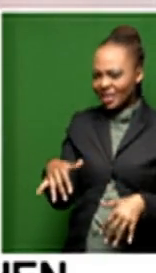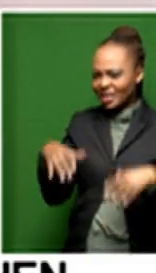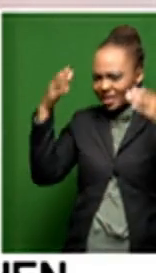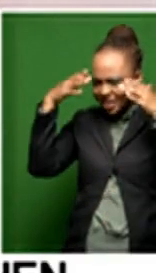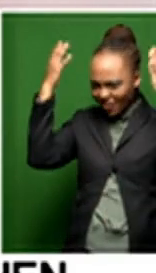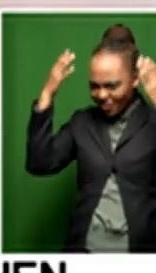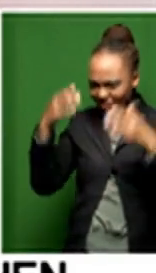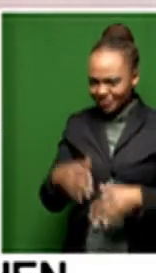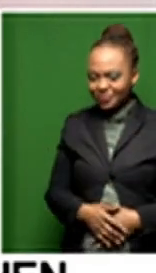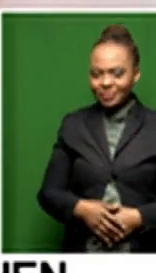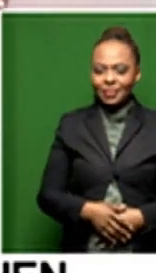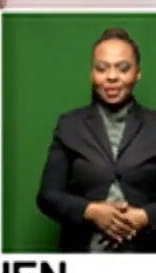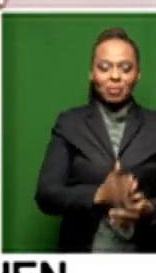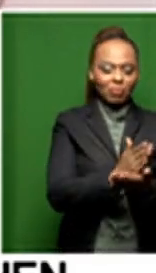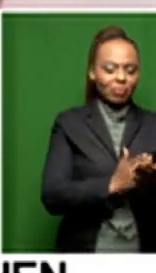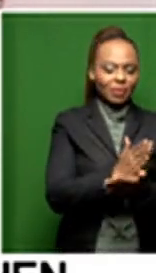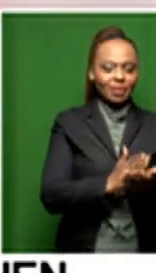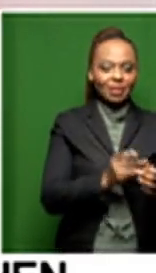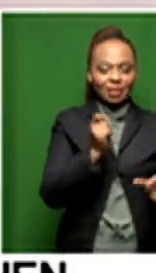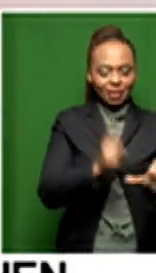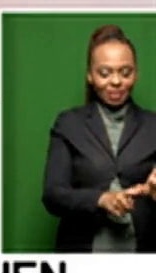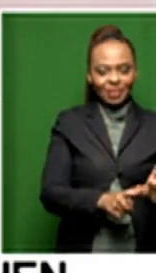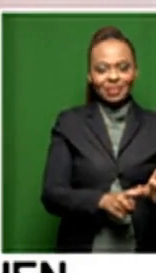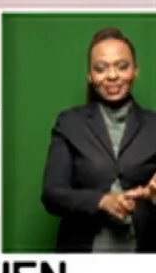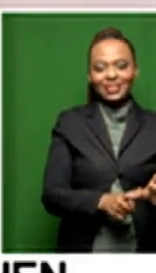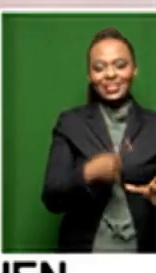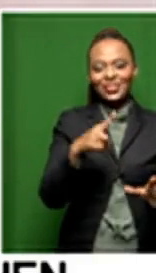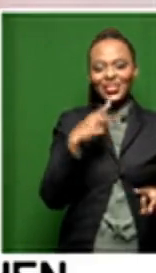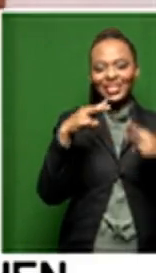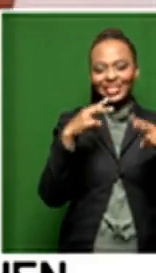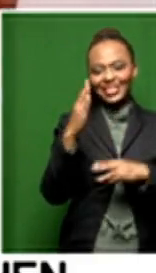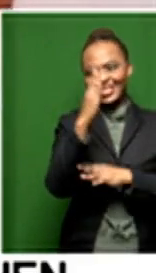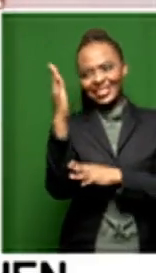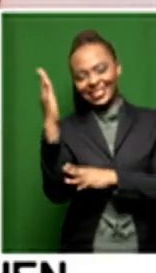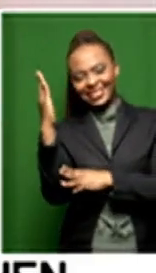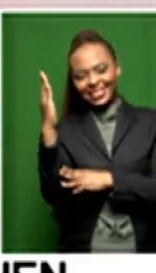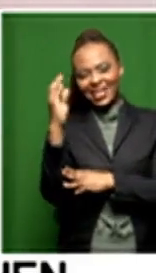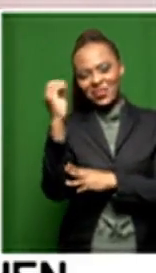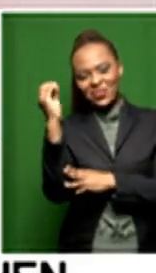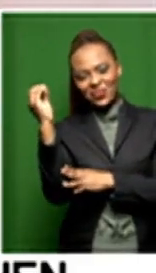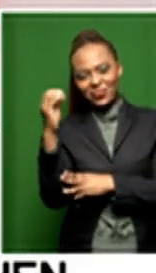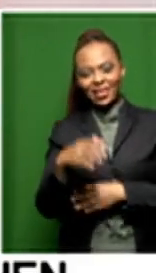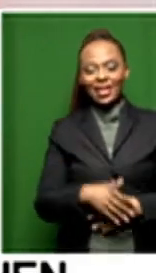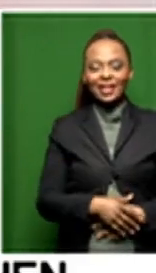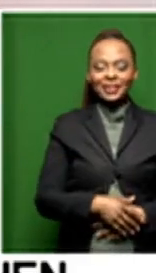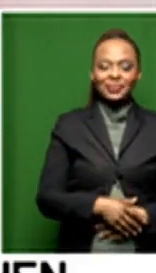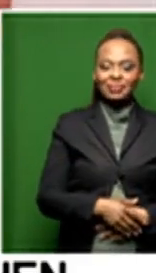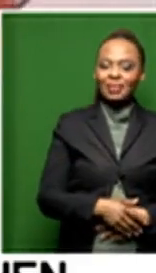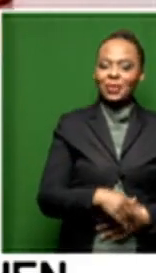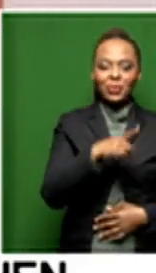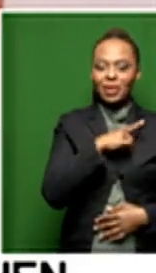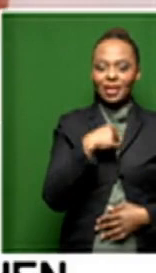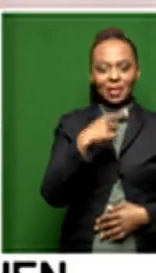Bread and eggs for dinner. That's one of the meals, which I believe one shouldn't have,